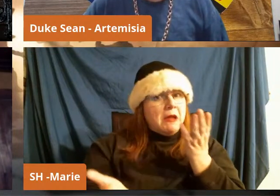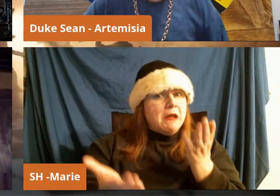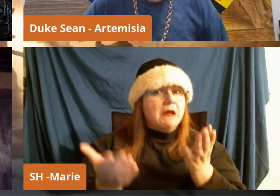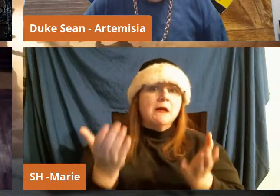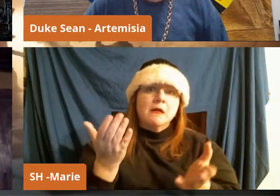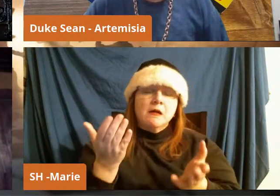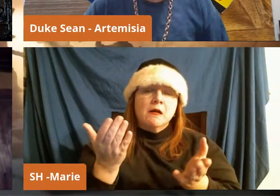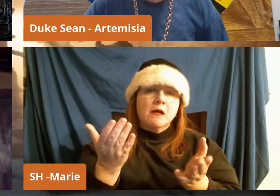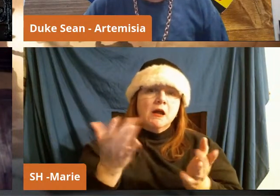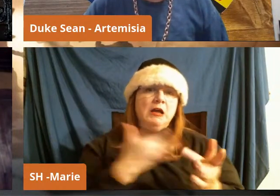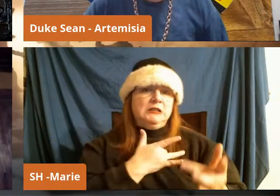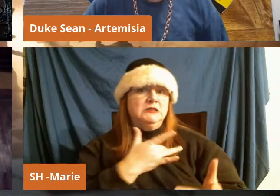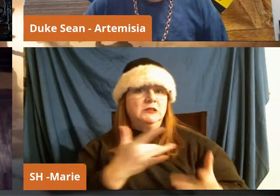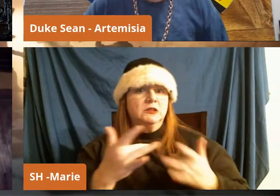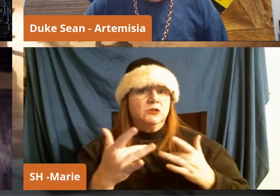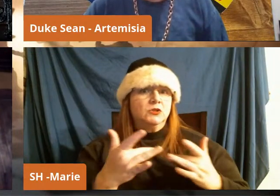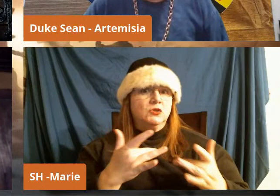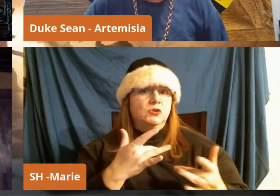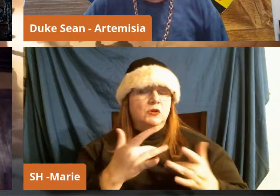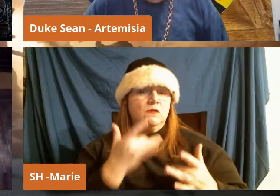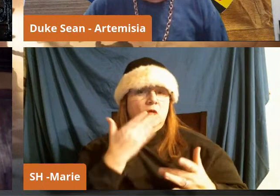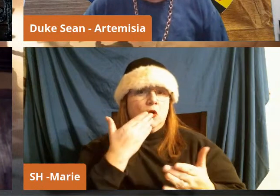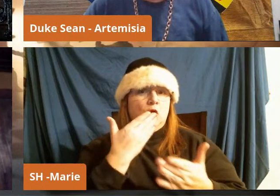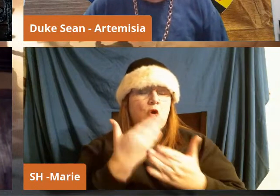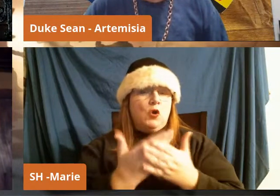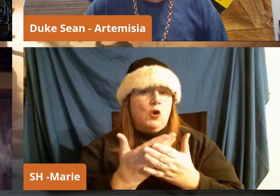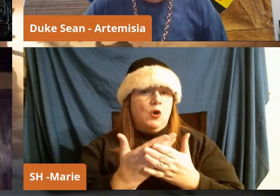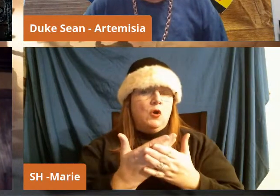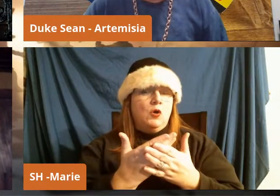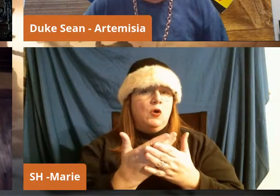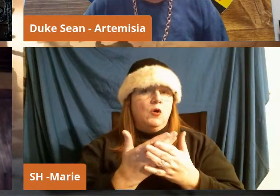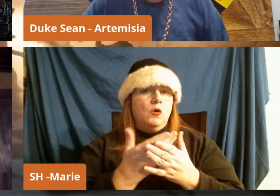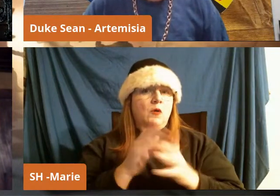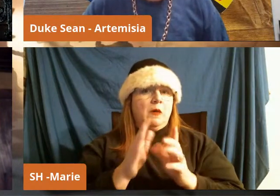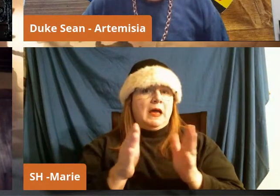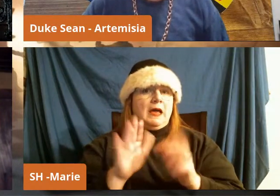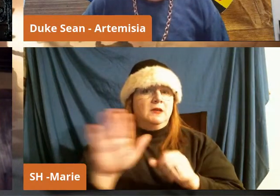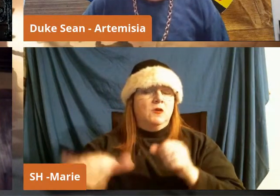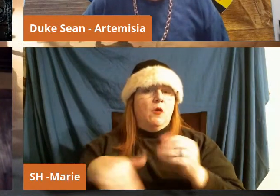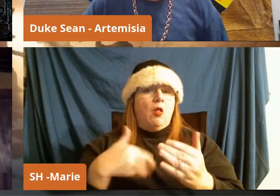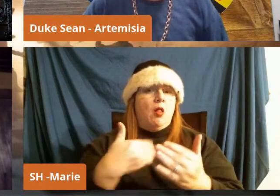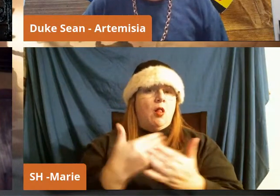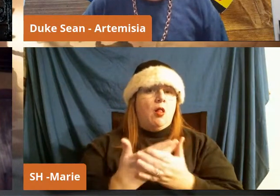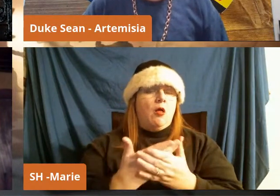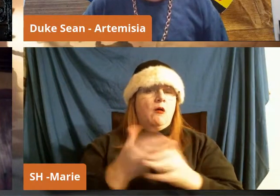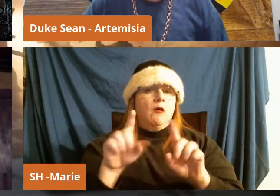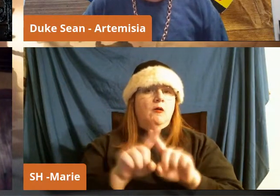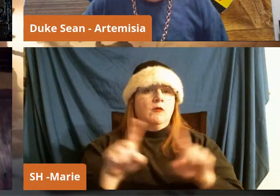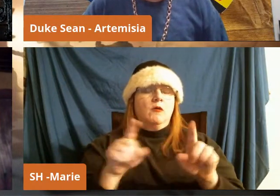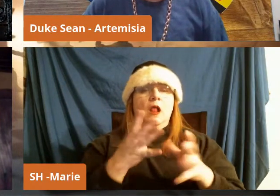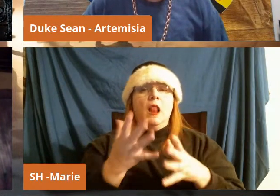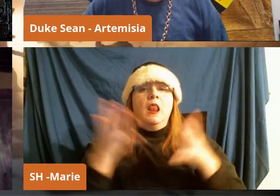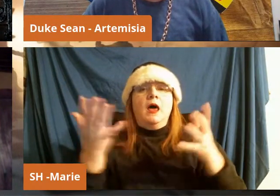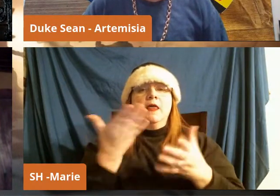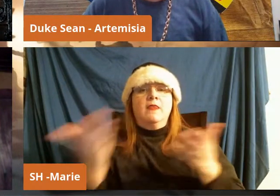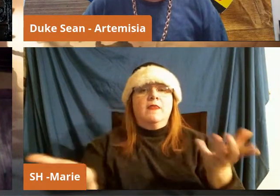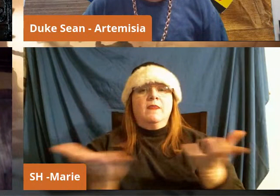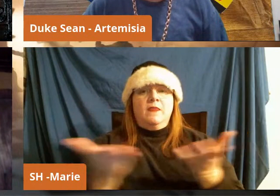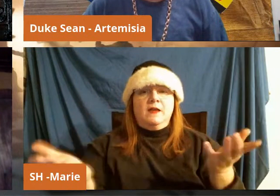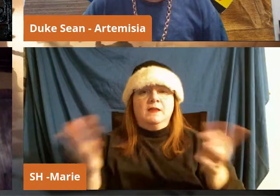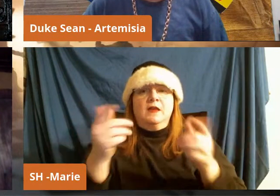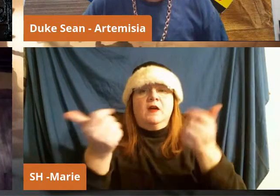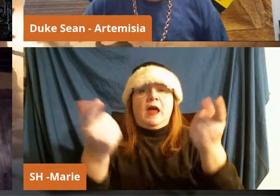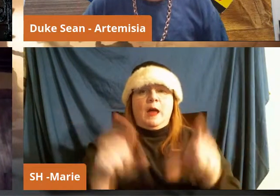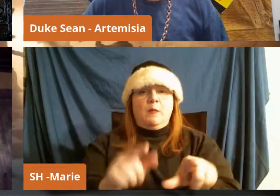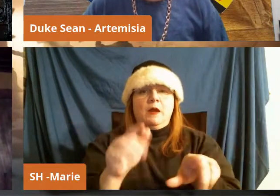a concern for the well-being of the society as a whole, there are a lot of things that are happening